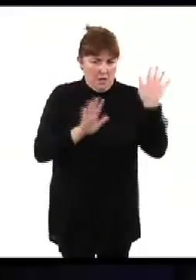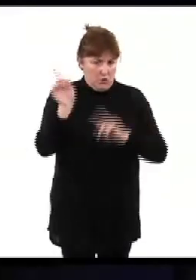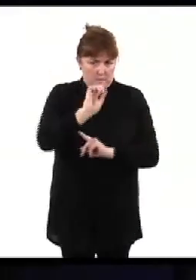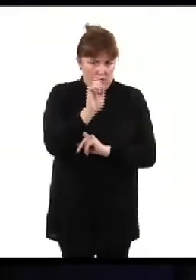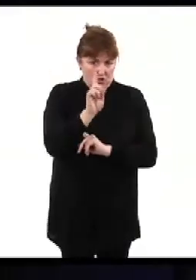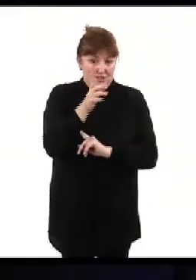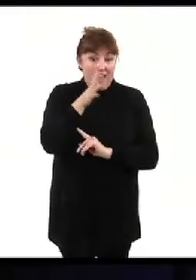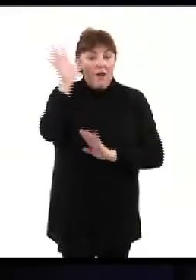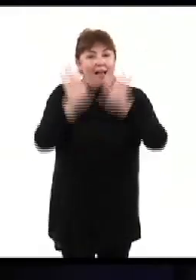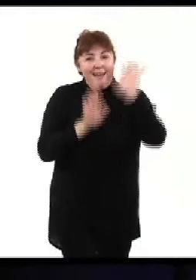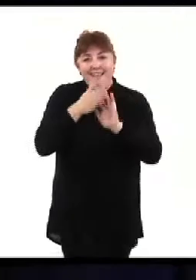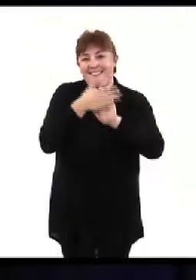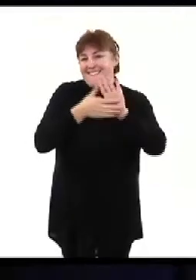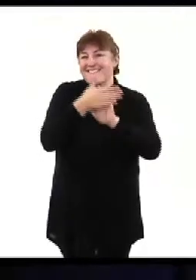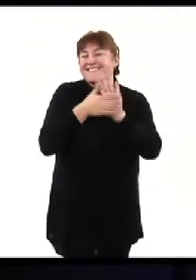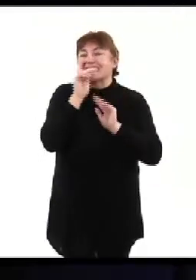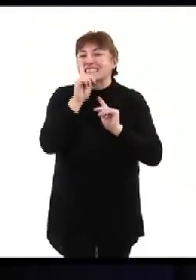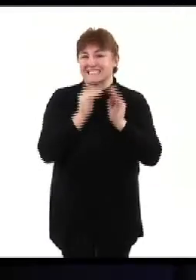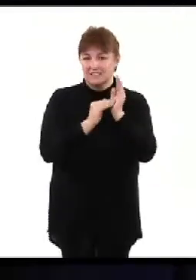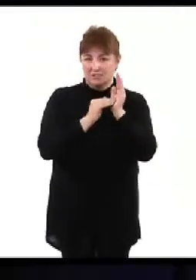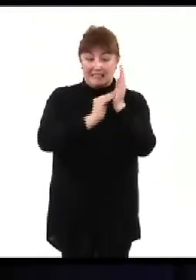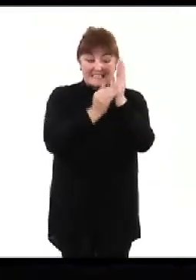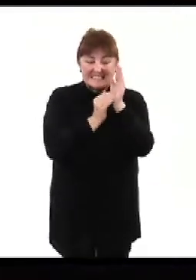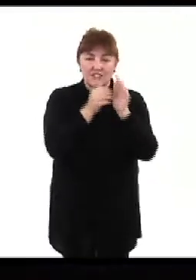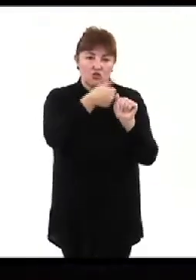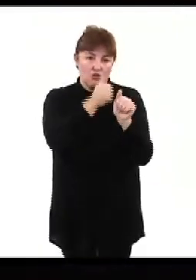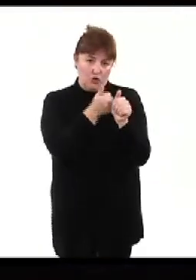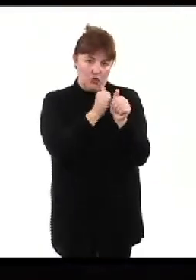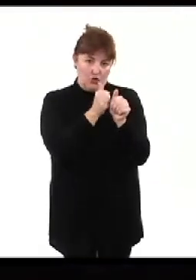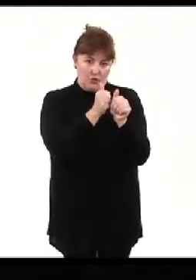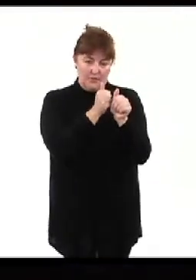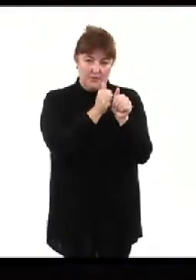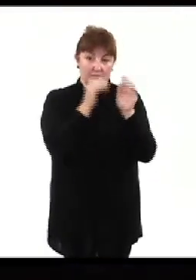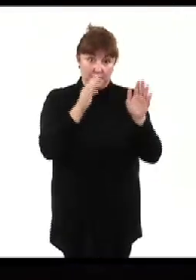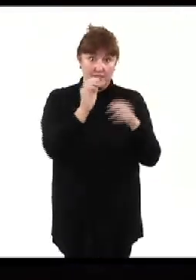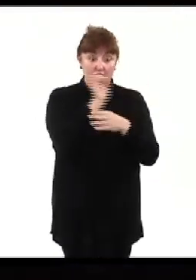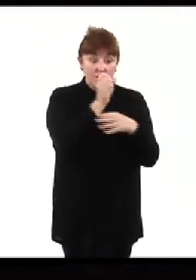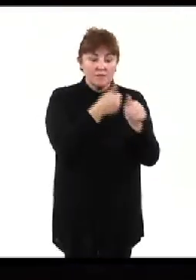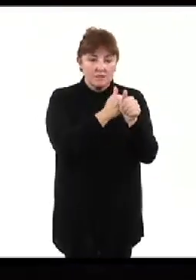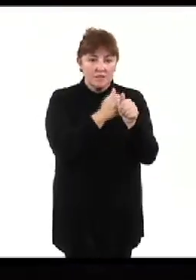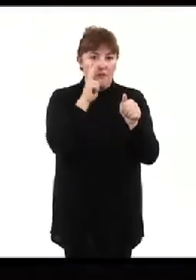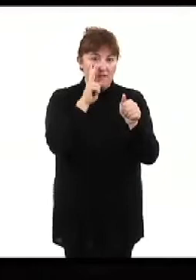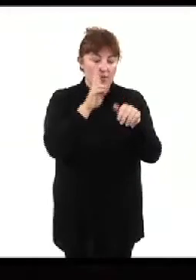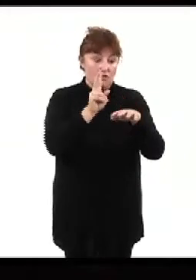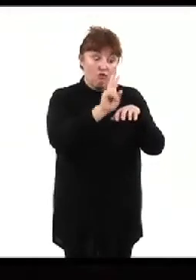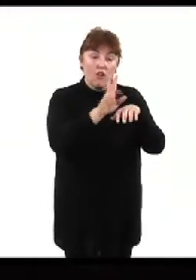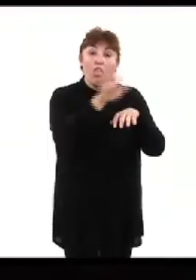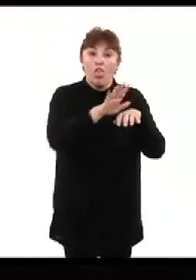verb. And what we see is activation in Broca's area.